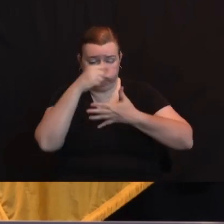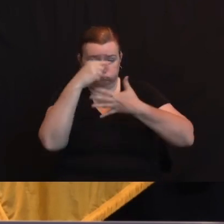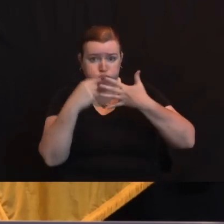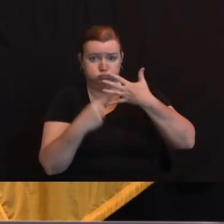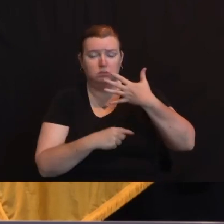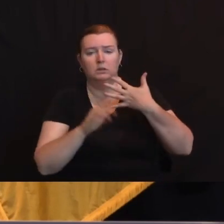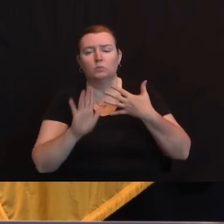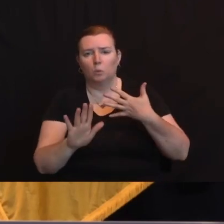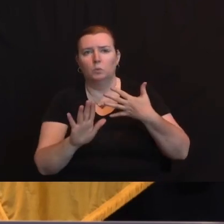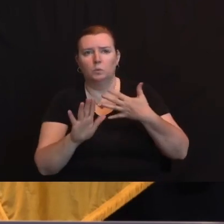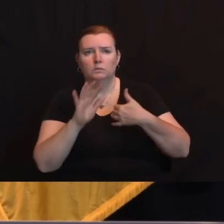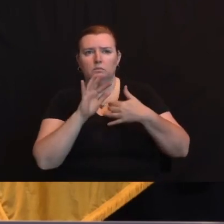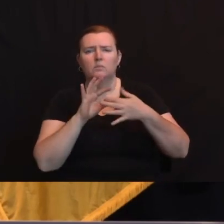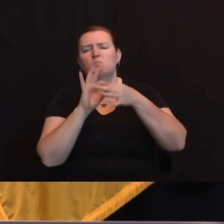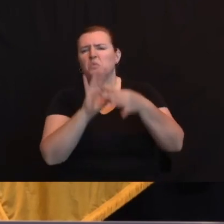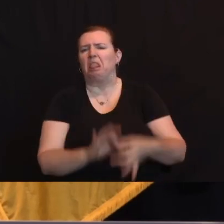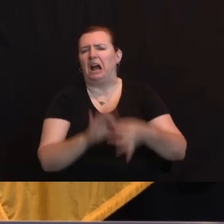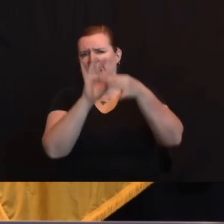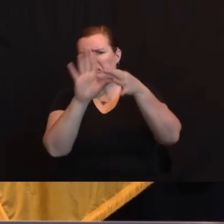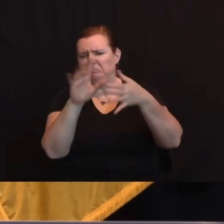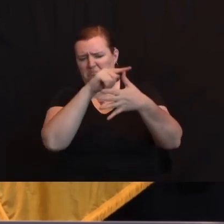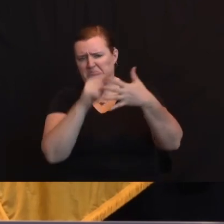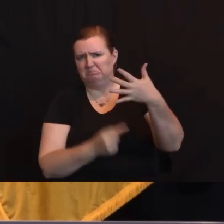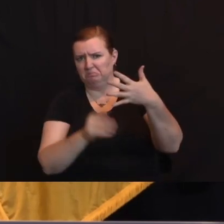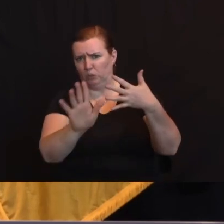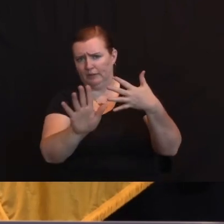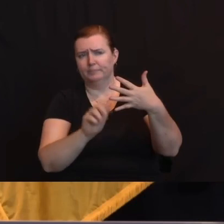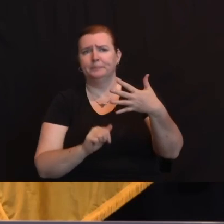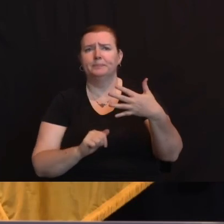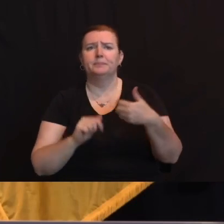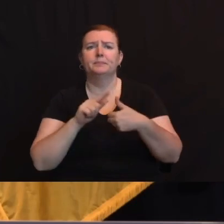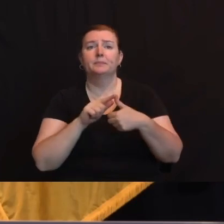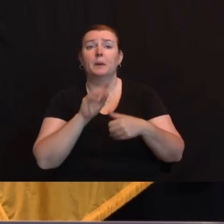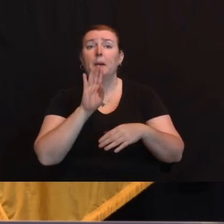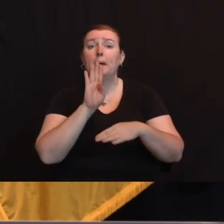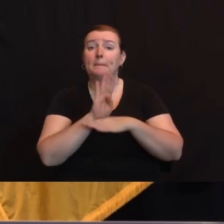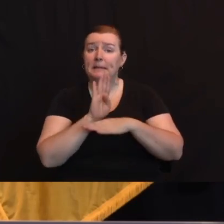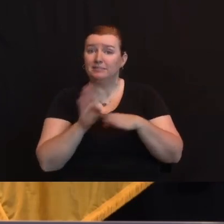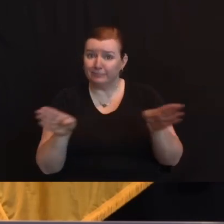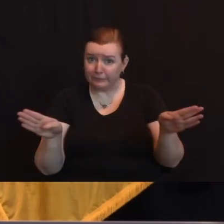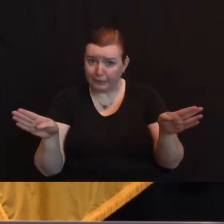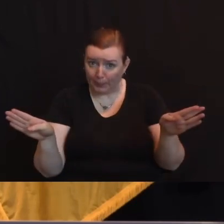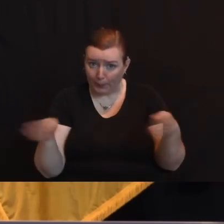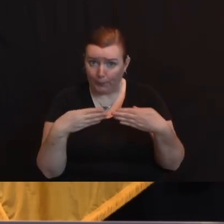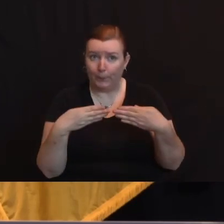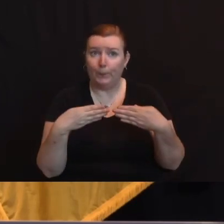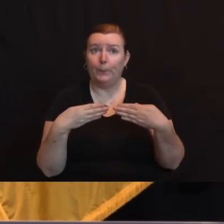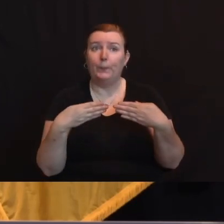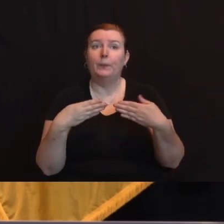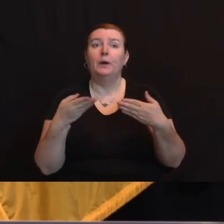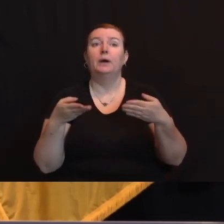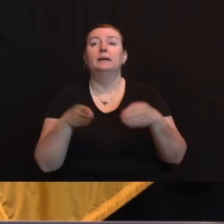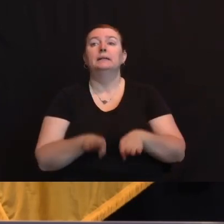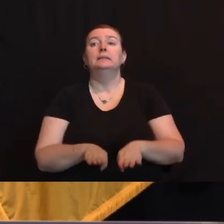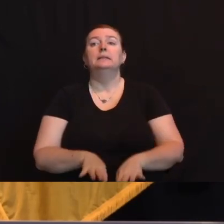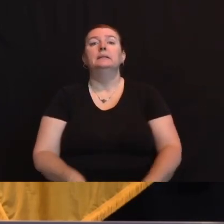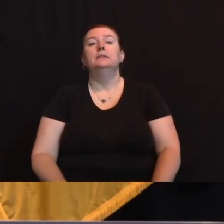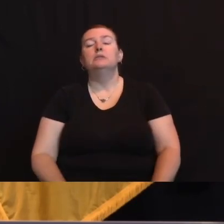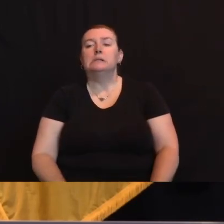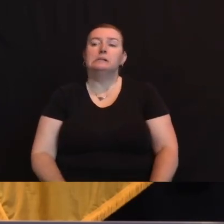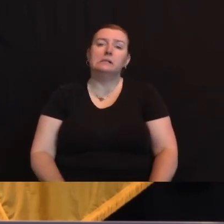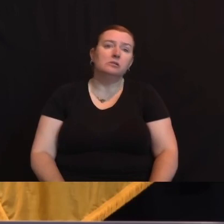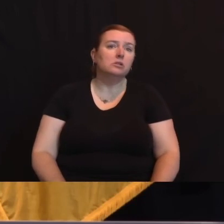questions. Another round of shutdowns, again, I think we've probably, we still